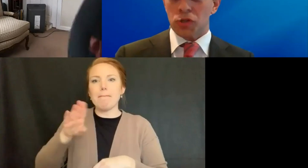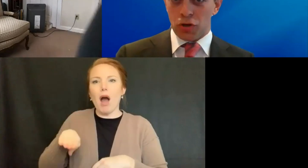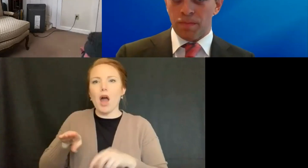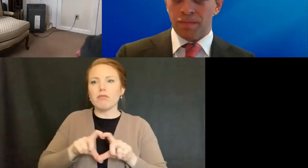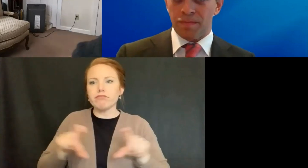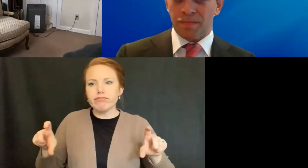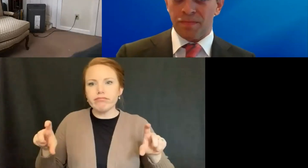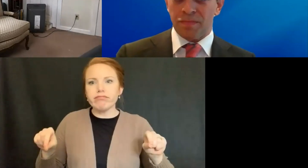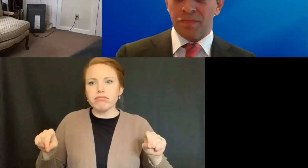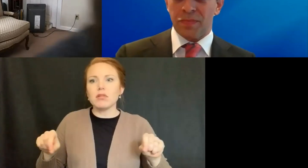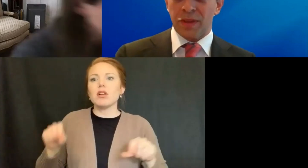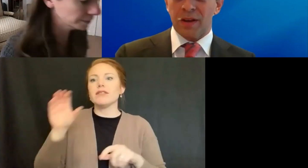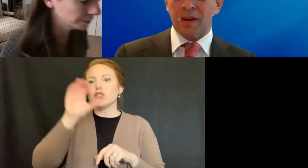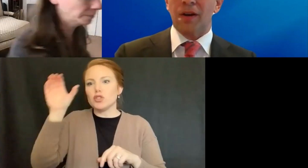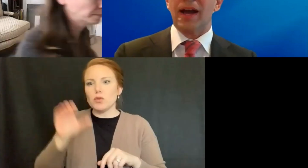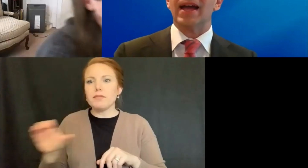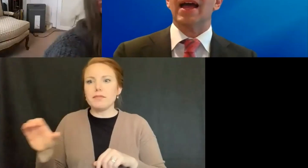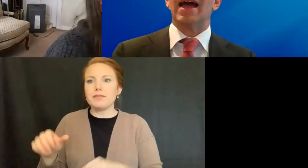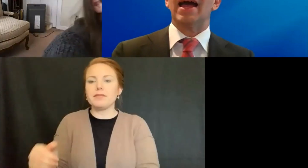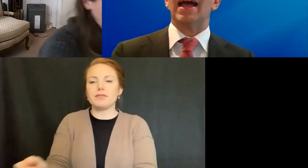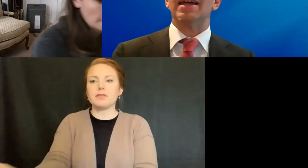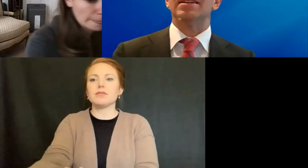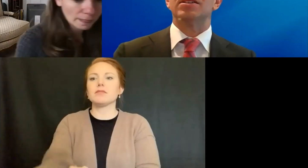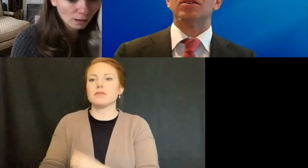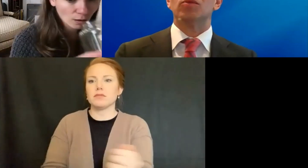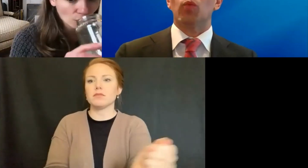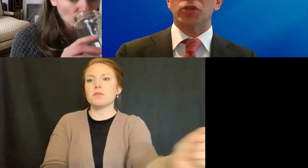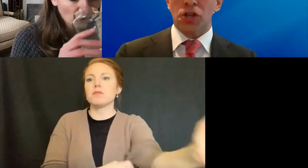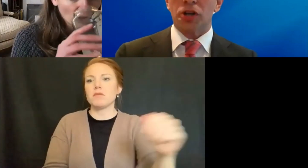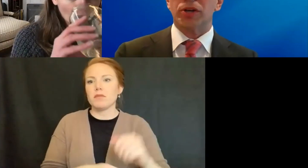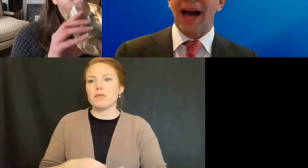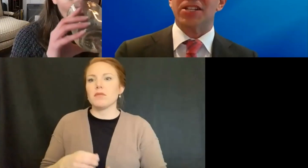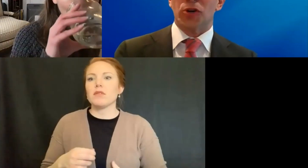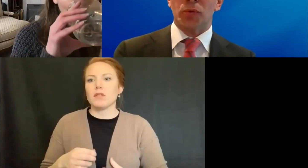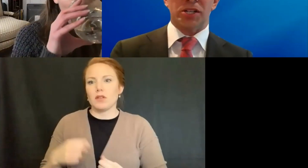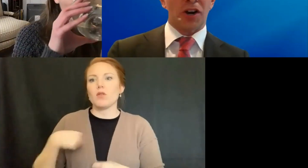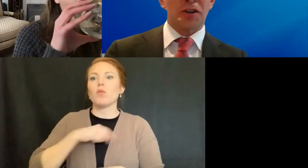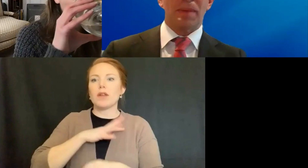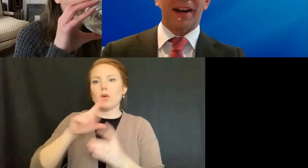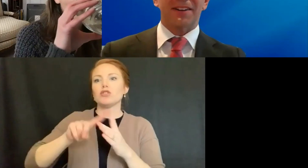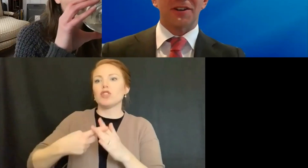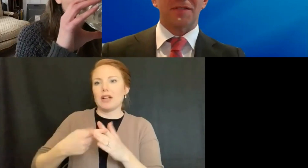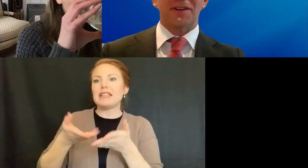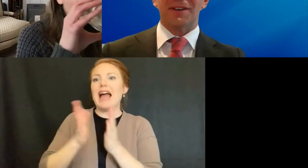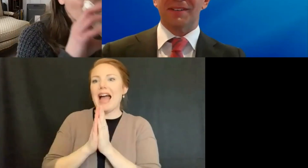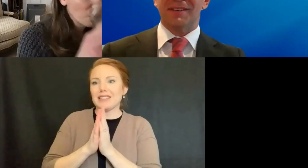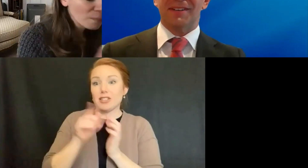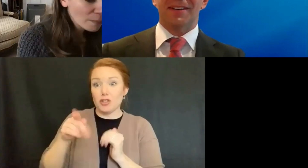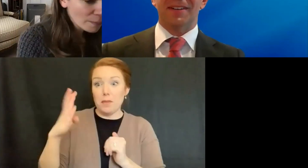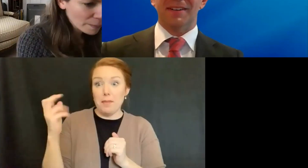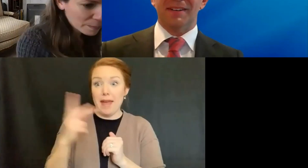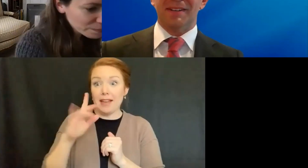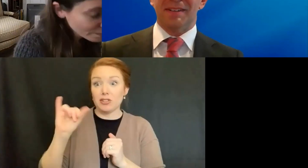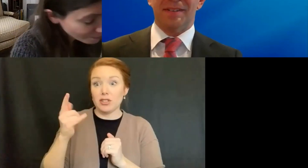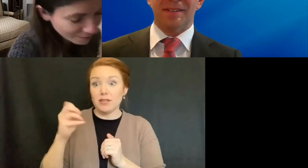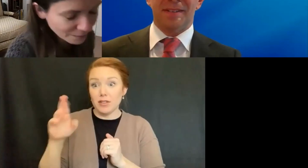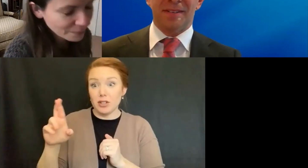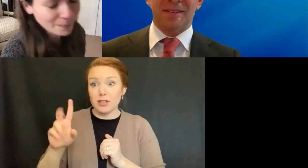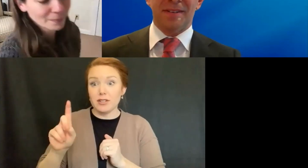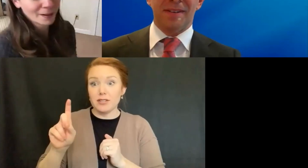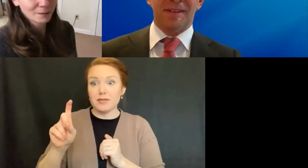of Zoom, okay? And we'll start to ask your questions. Are you back, Jennifer?